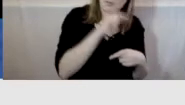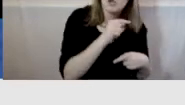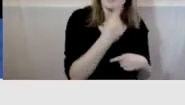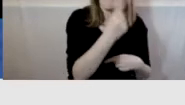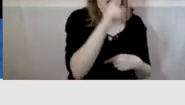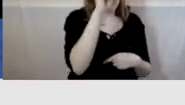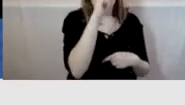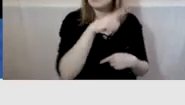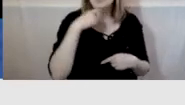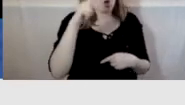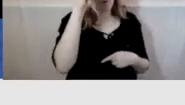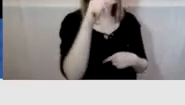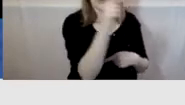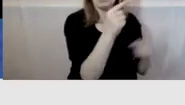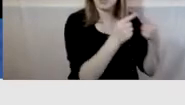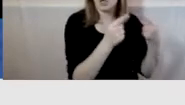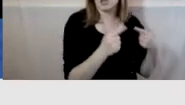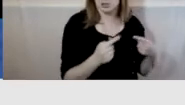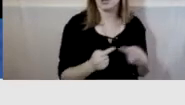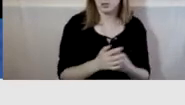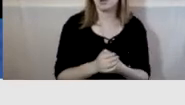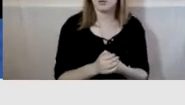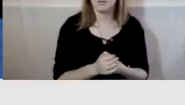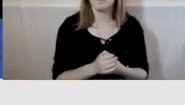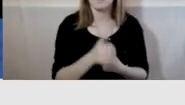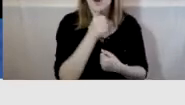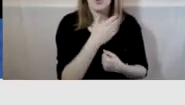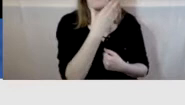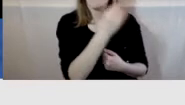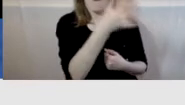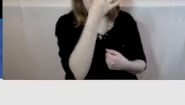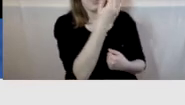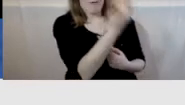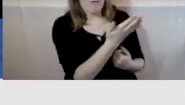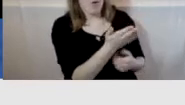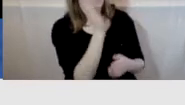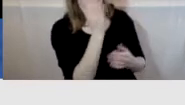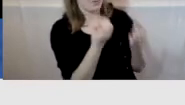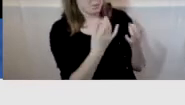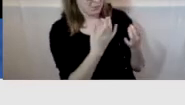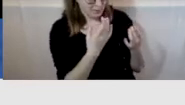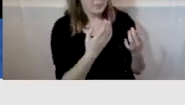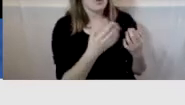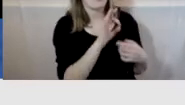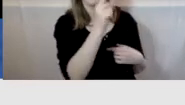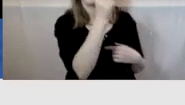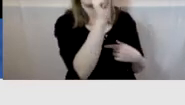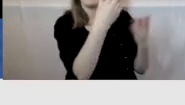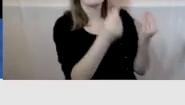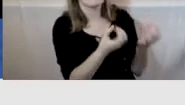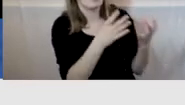more than one. But thinking about your presentations, we remember the first day. And